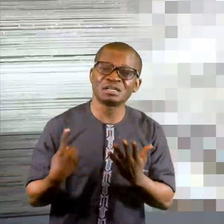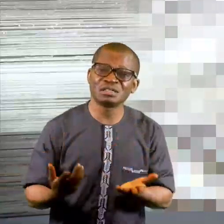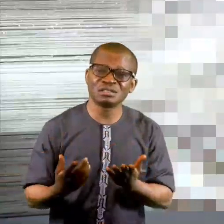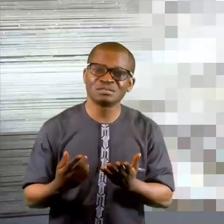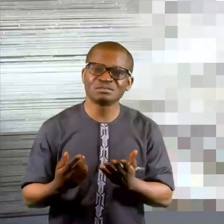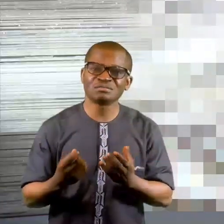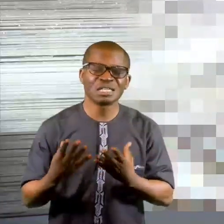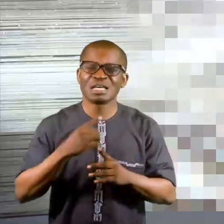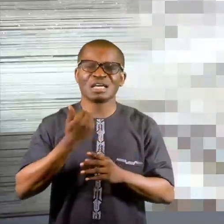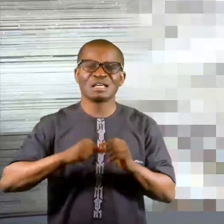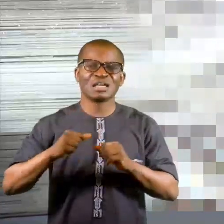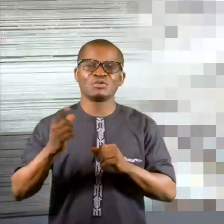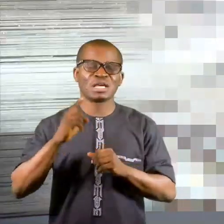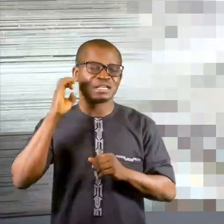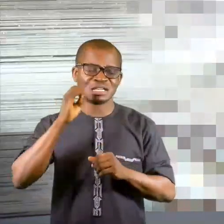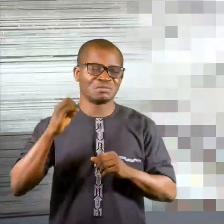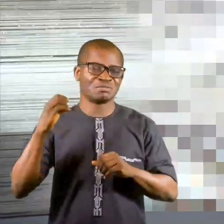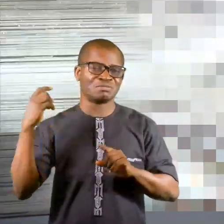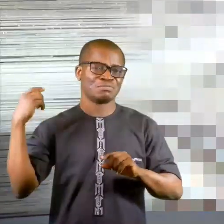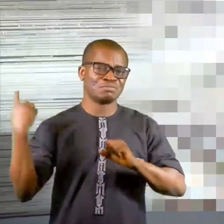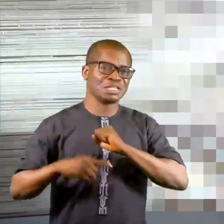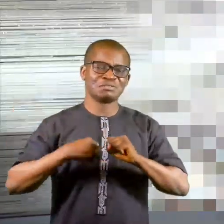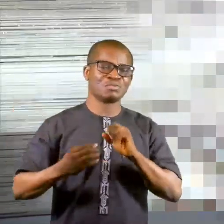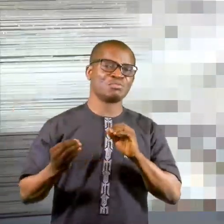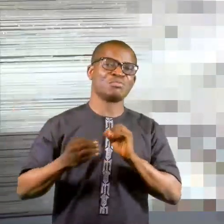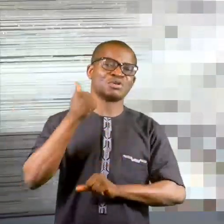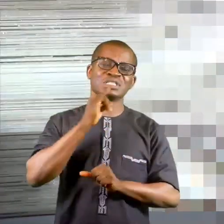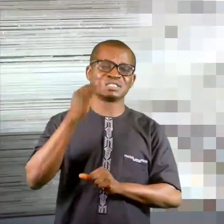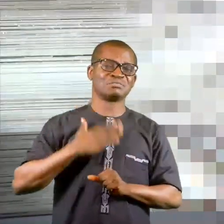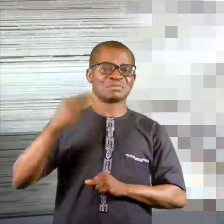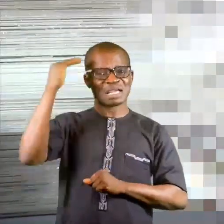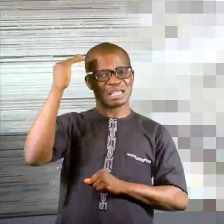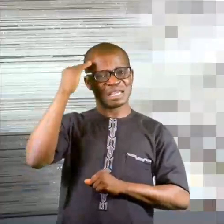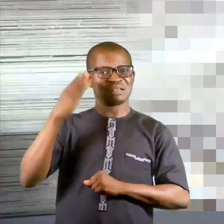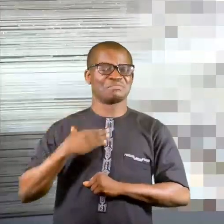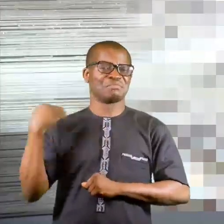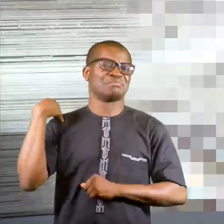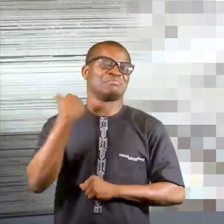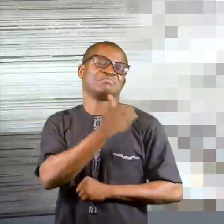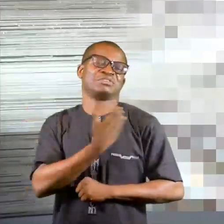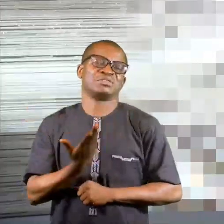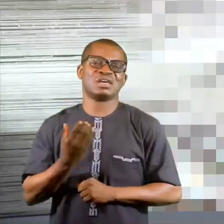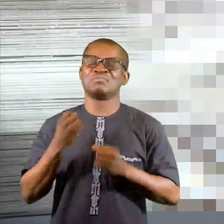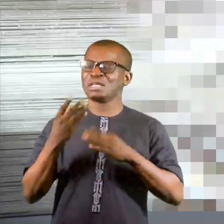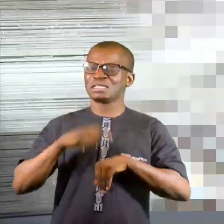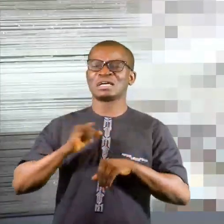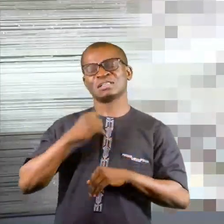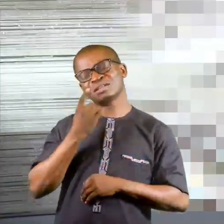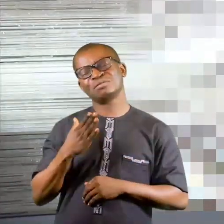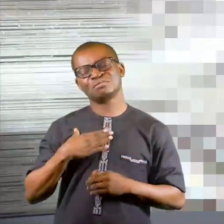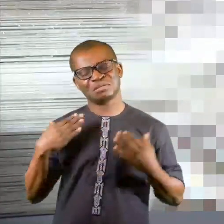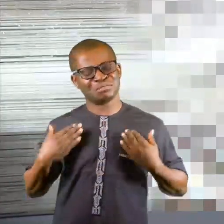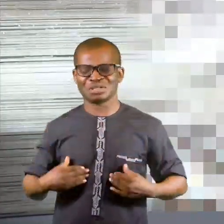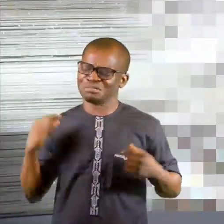Sometimes where she beats me the most is my head and my shoulder. And I used to tell her that until my body is